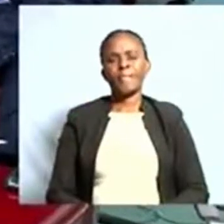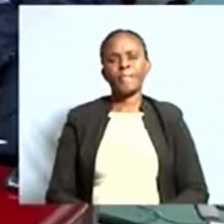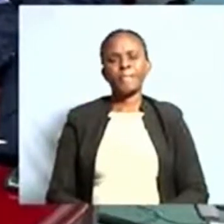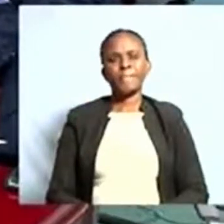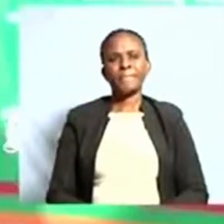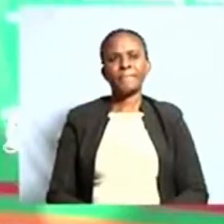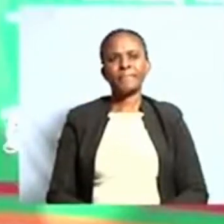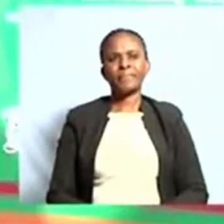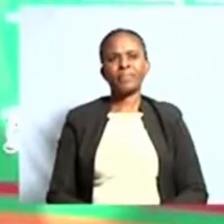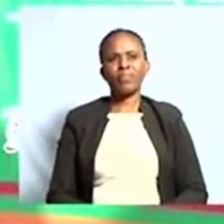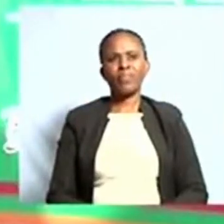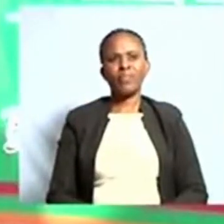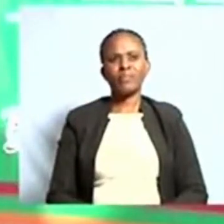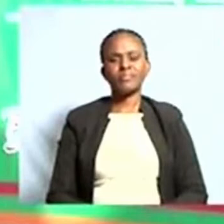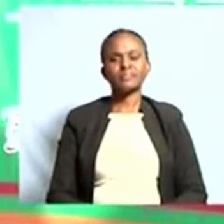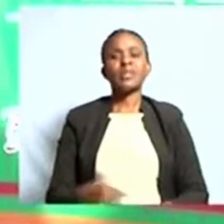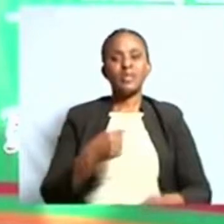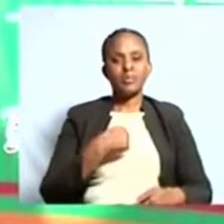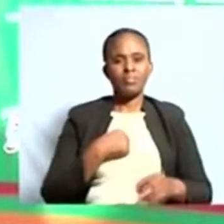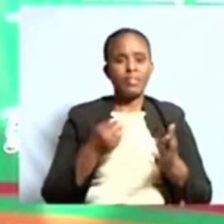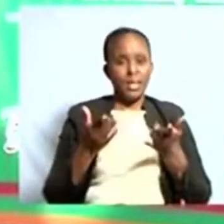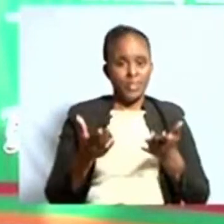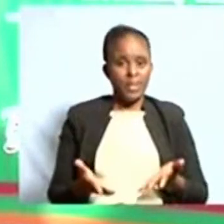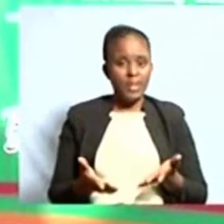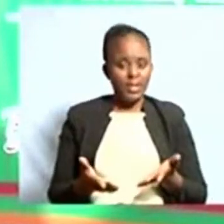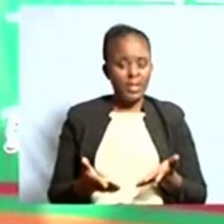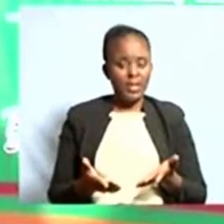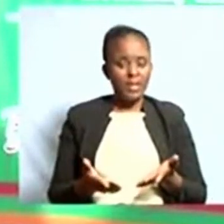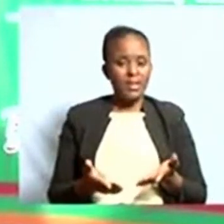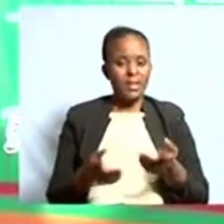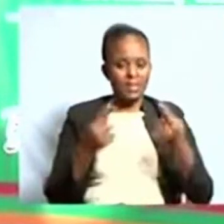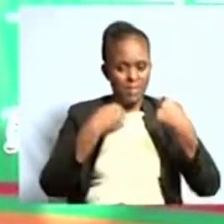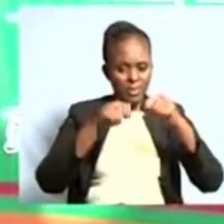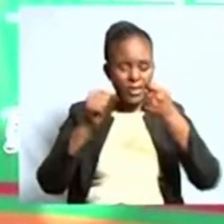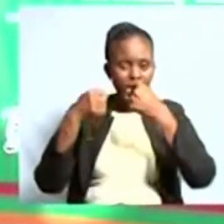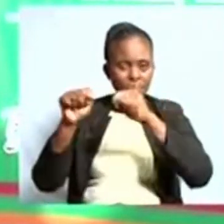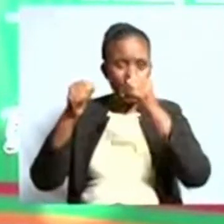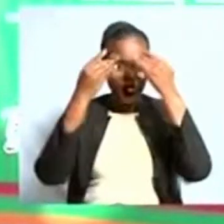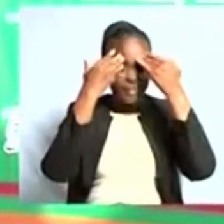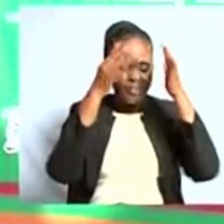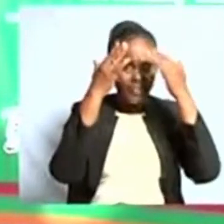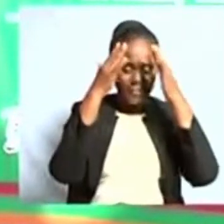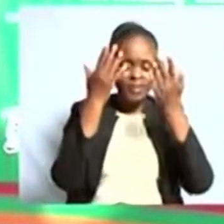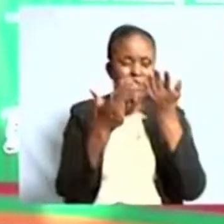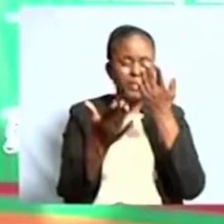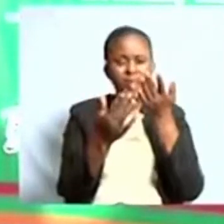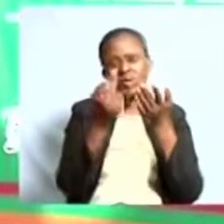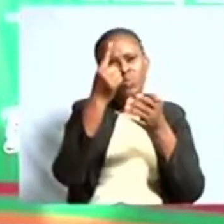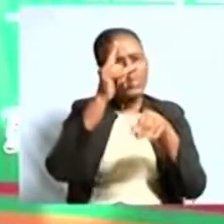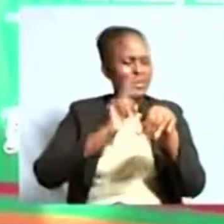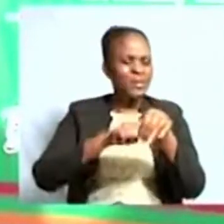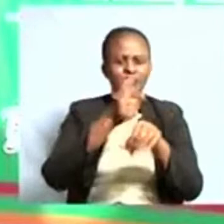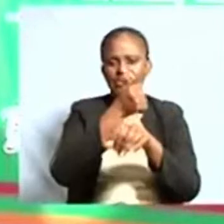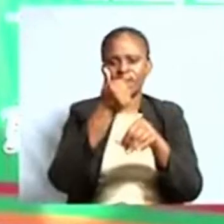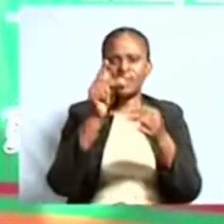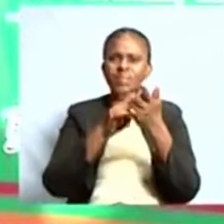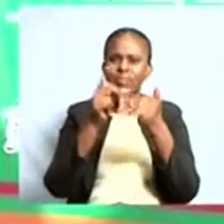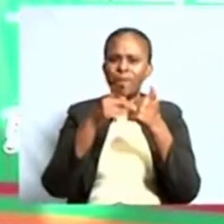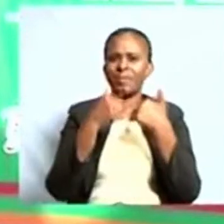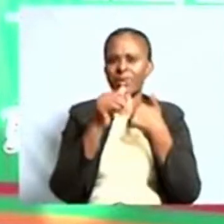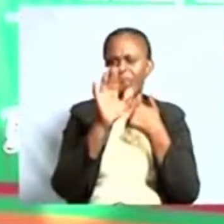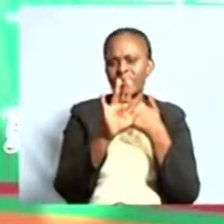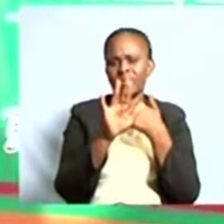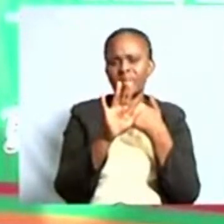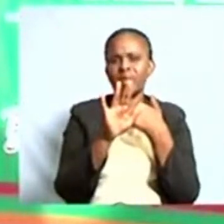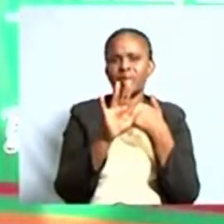doing? I'm here trying to sensitize the It might be one of what other yeah, programs do you have?